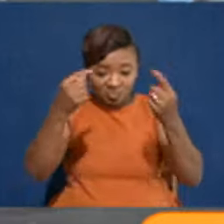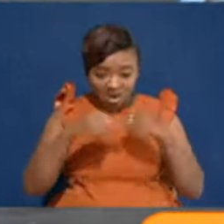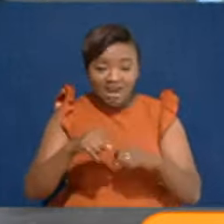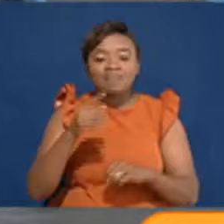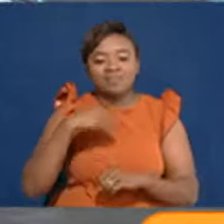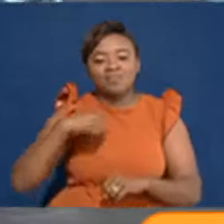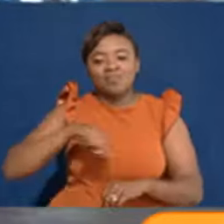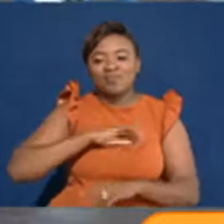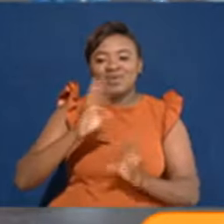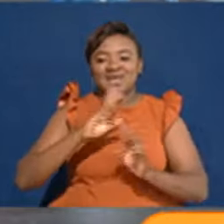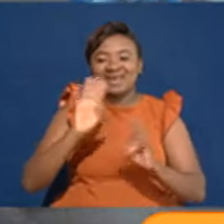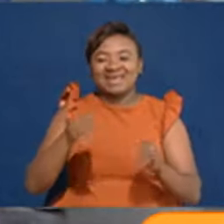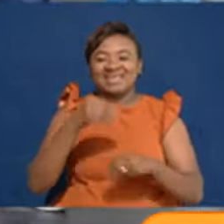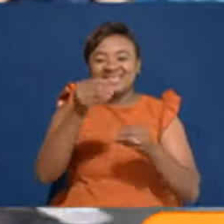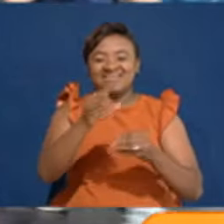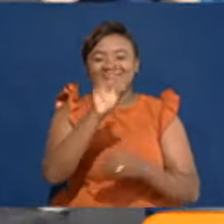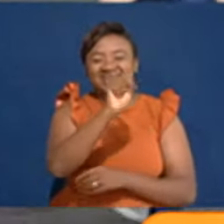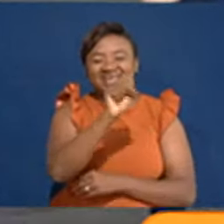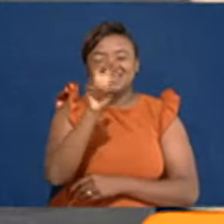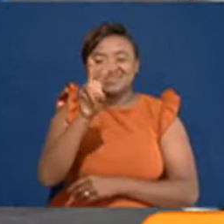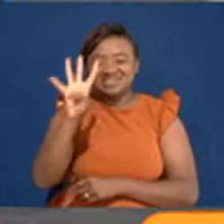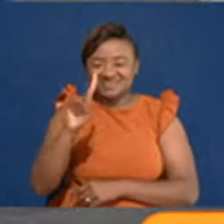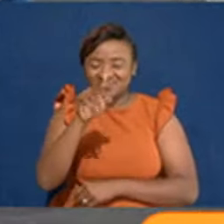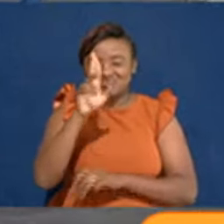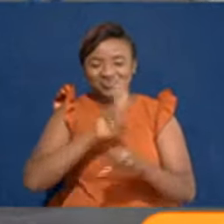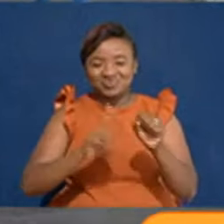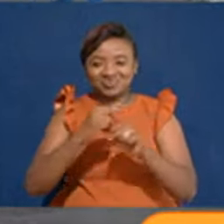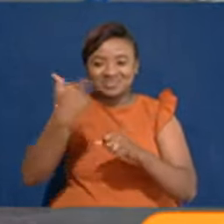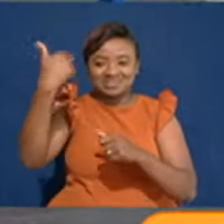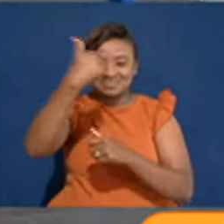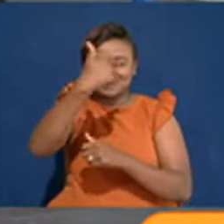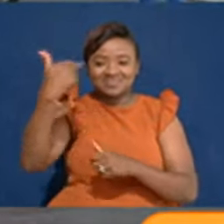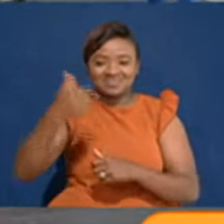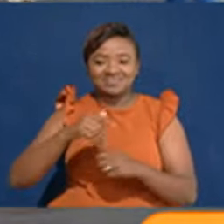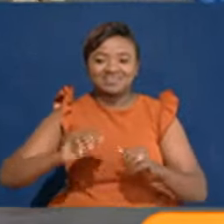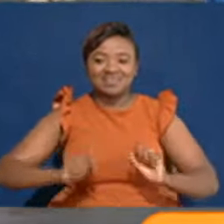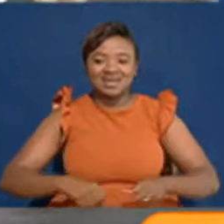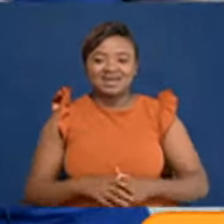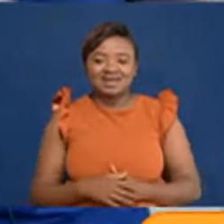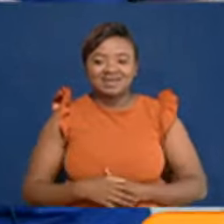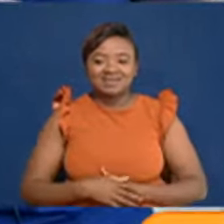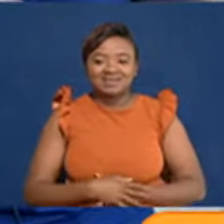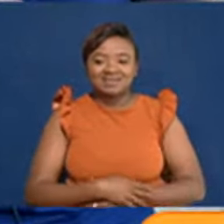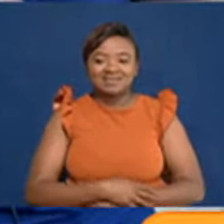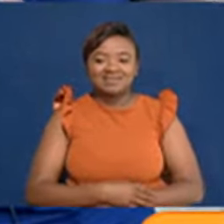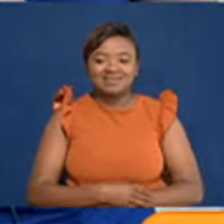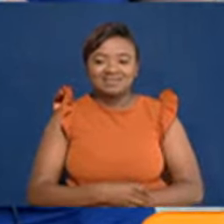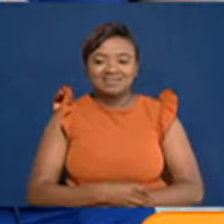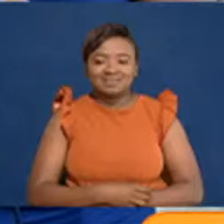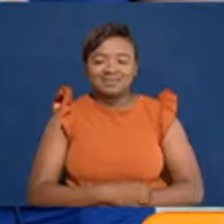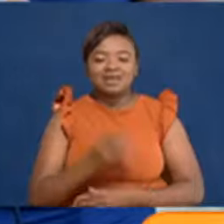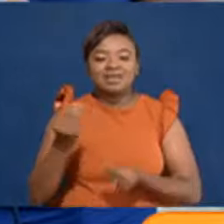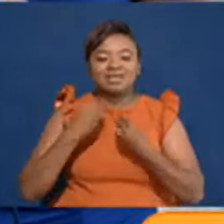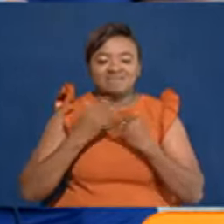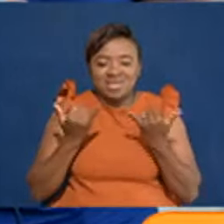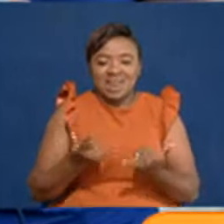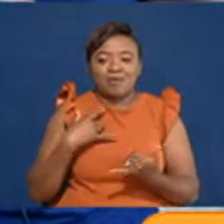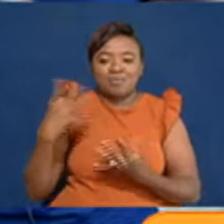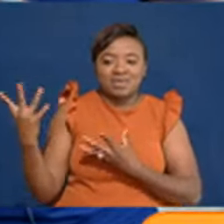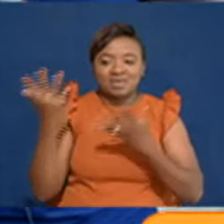shall give you an S24 as well to use, and you'll be able to this beautiful live lakes, Olive. See you in the and then I home.